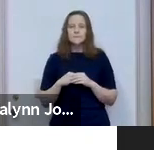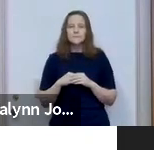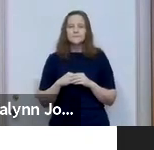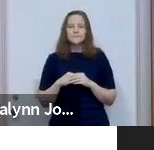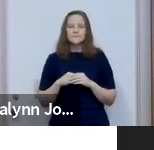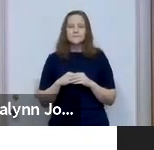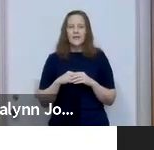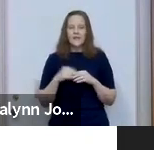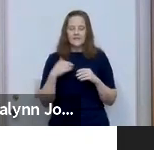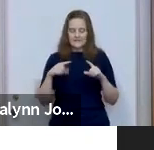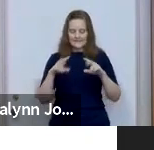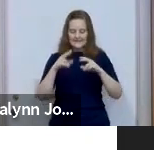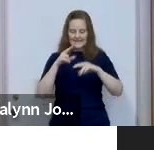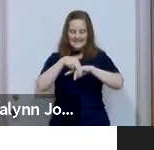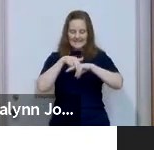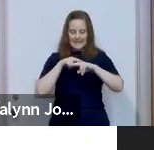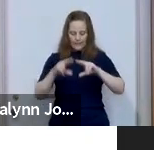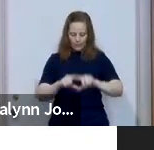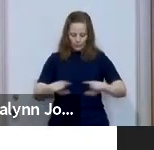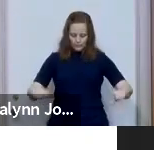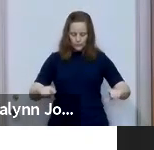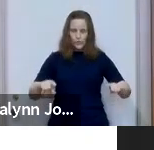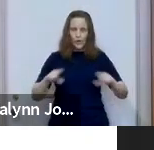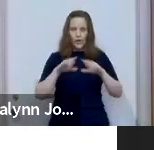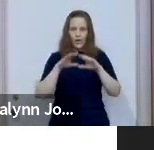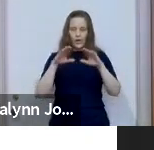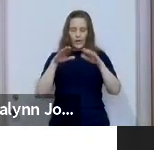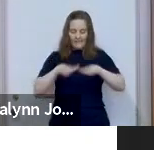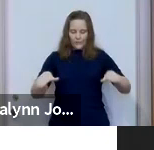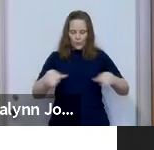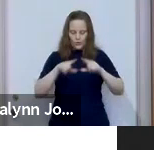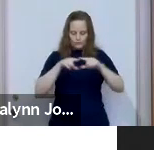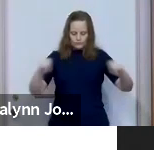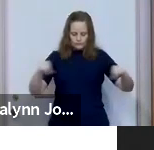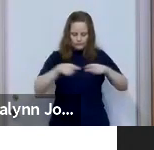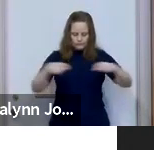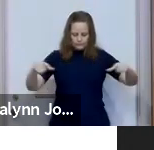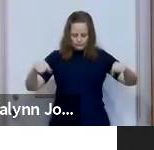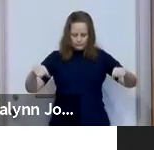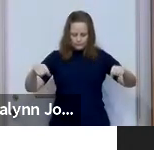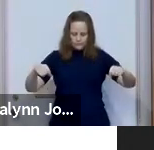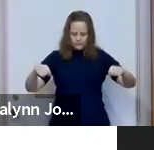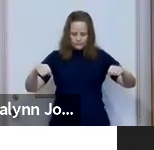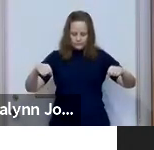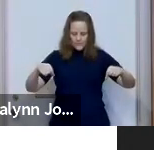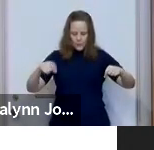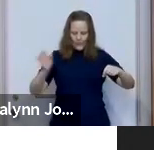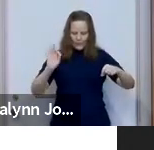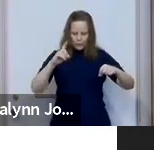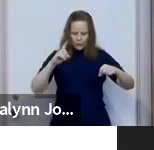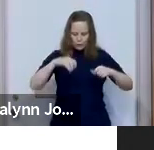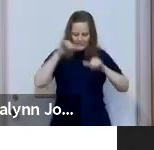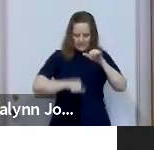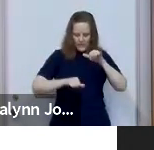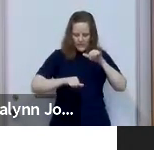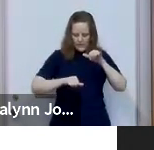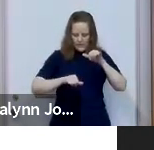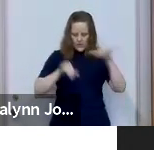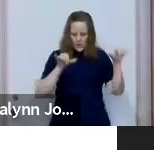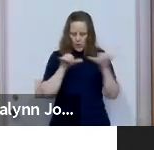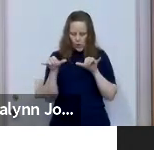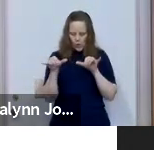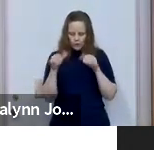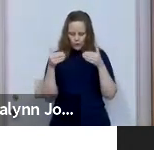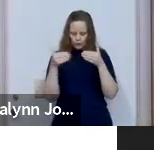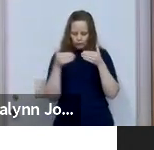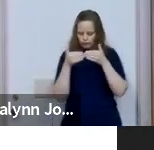tape marks on the floor. You'll see that in a picture in a few minutes. And that tape will mark not only where the furniture should stay, but also a line